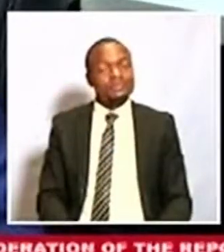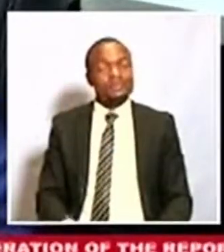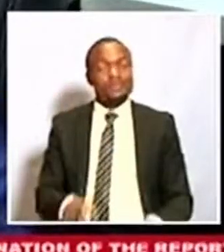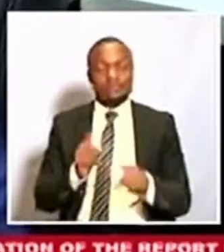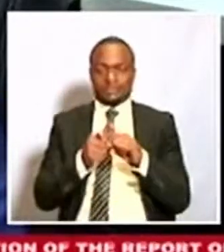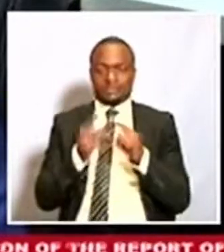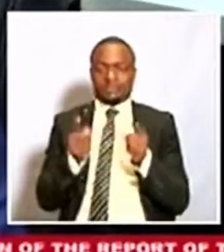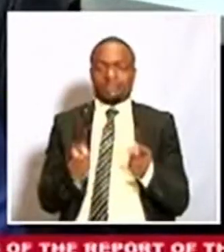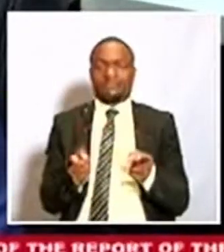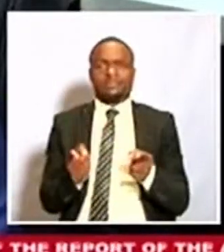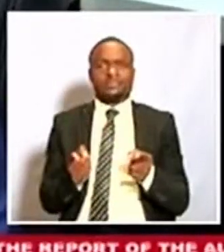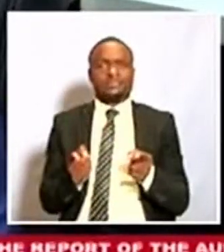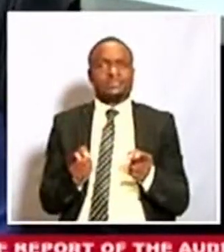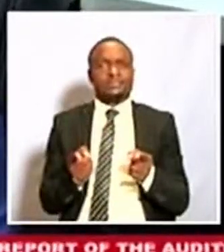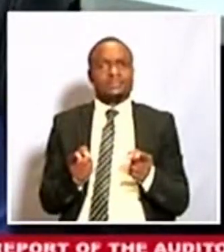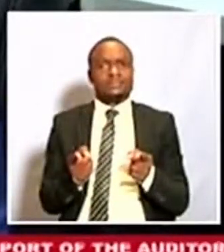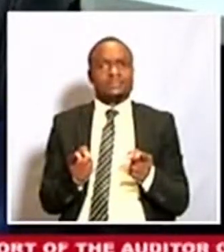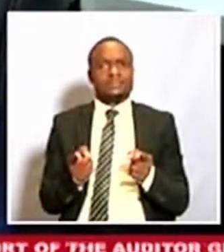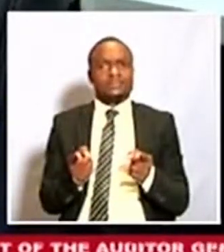But the